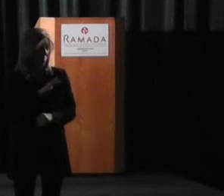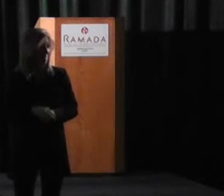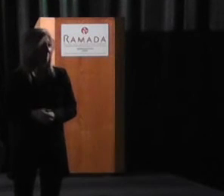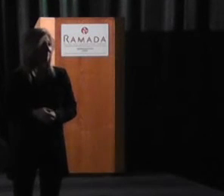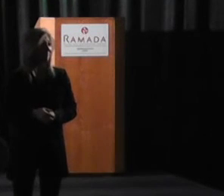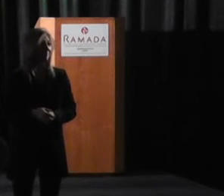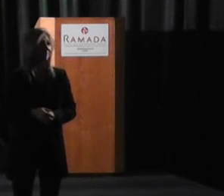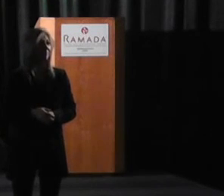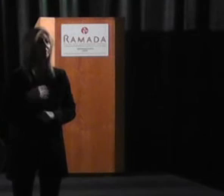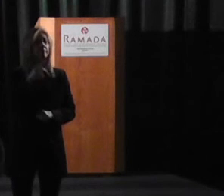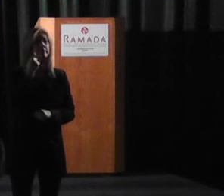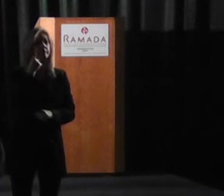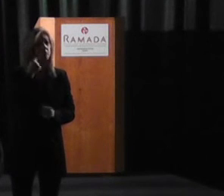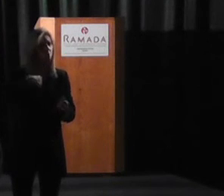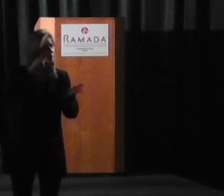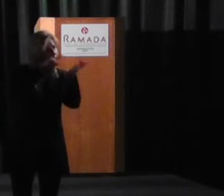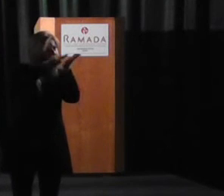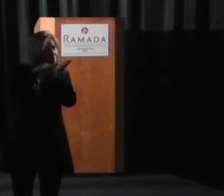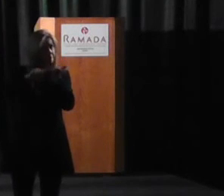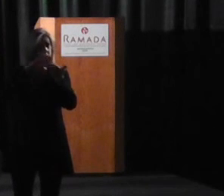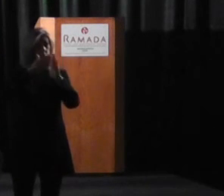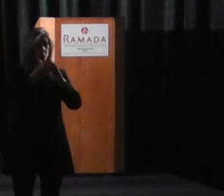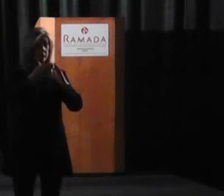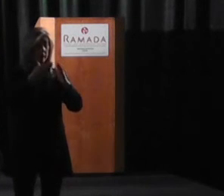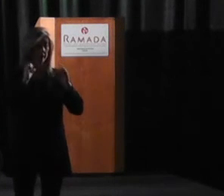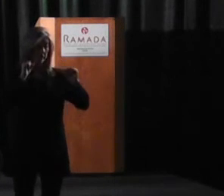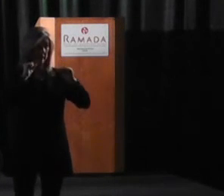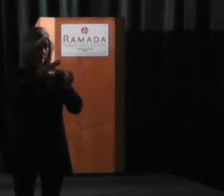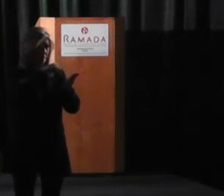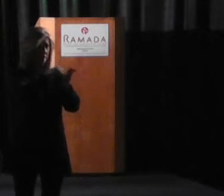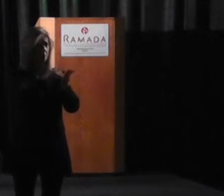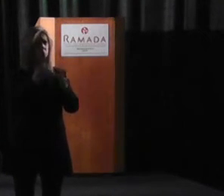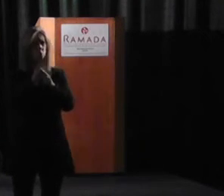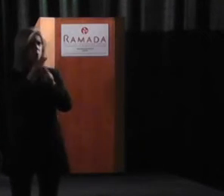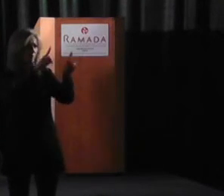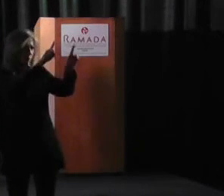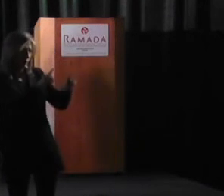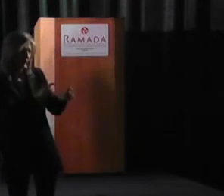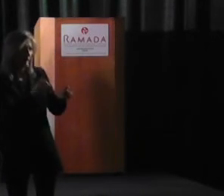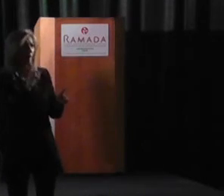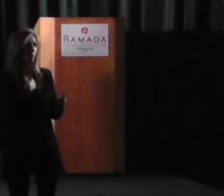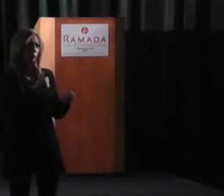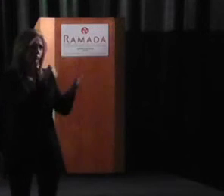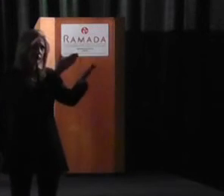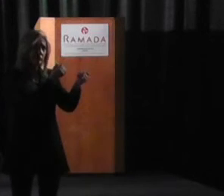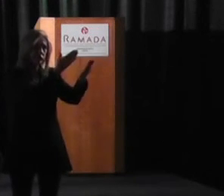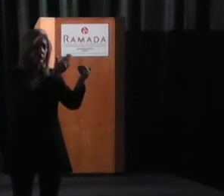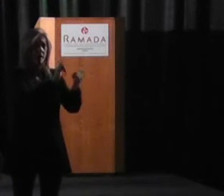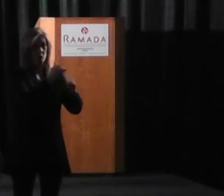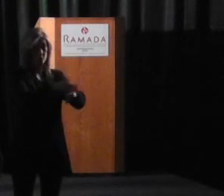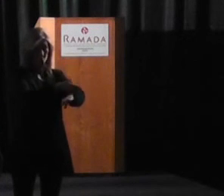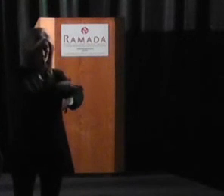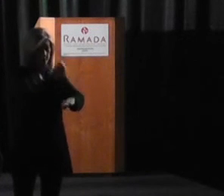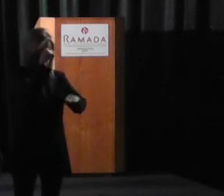We recently assessed community fitness centers using the AIM Free survey. Each site was provided with recommendations on how to improve